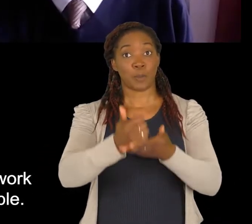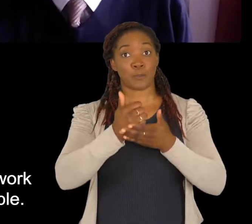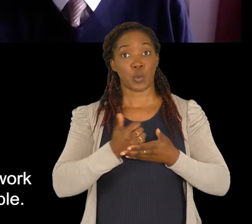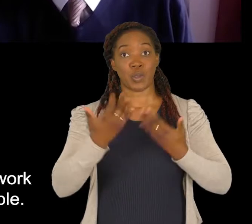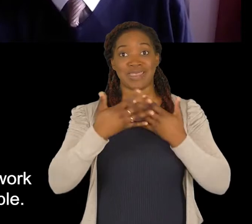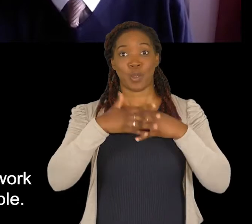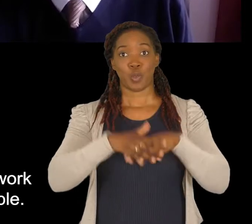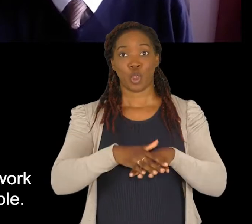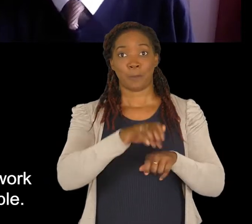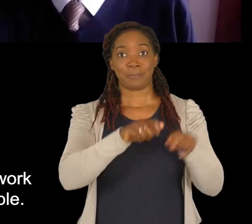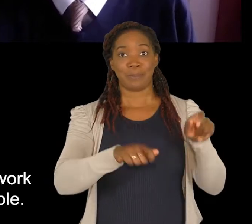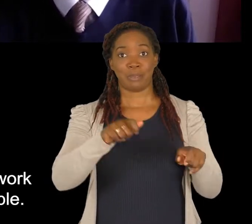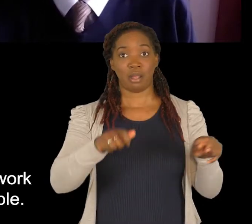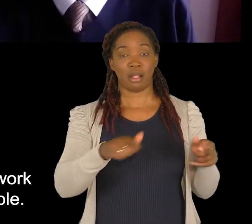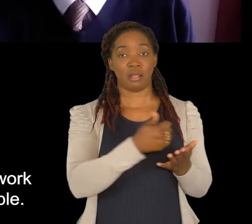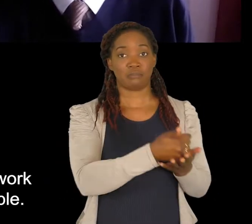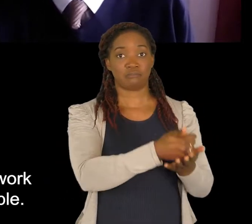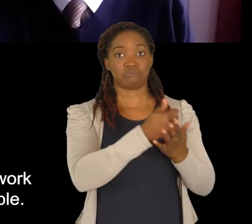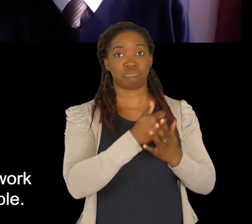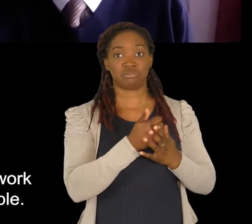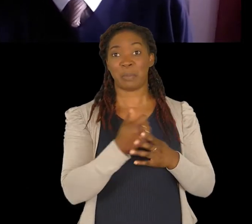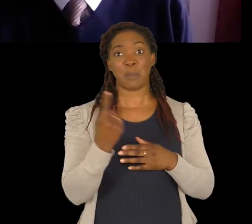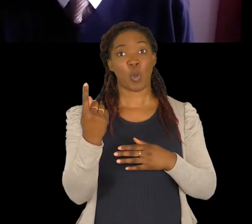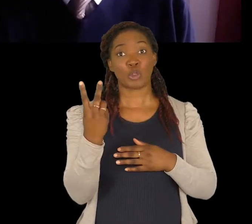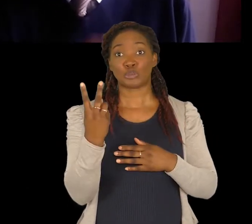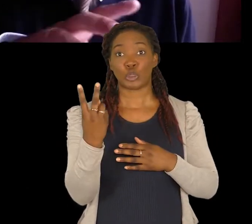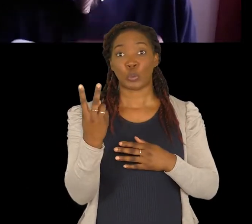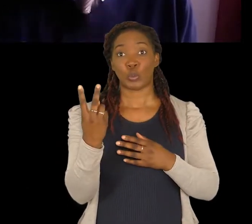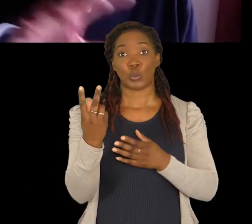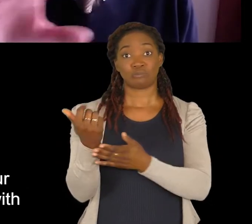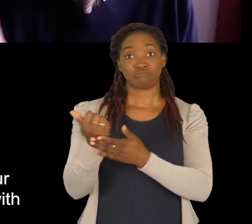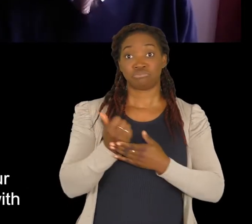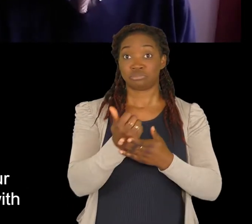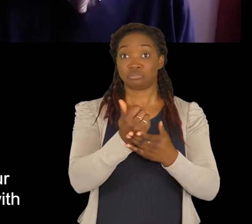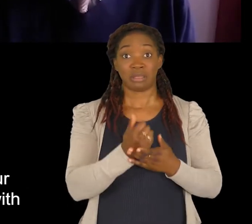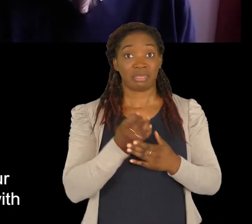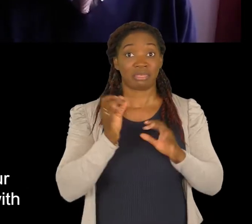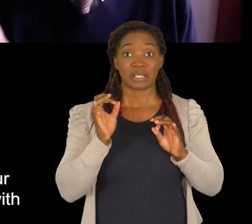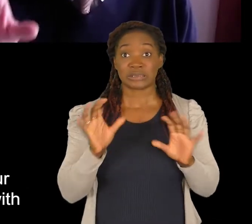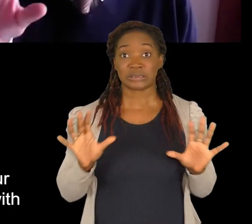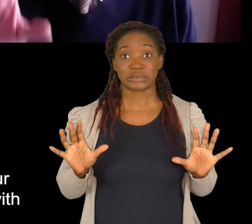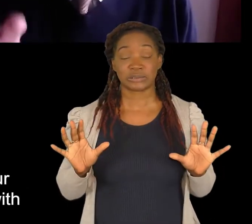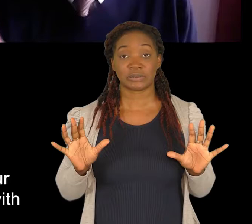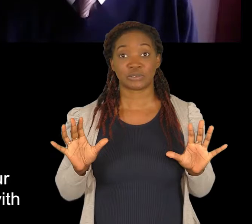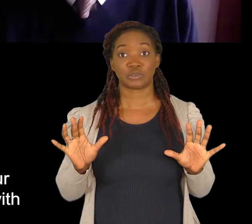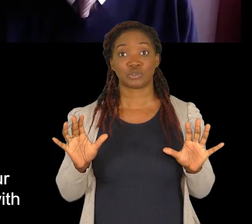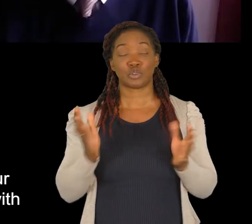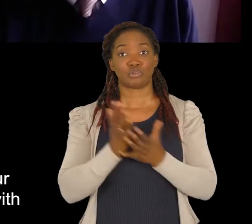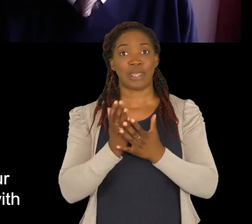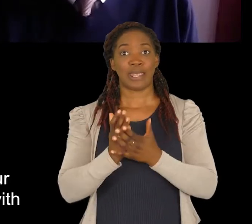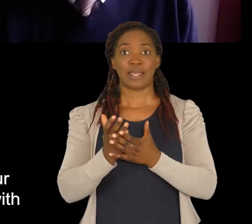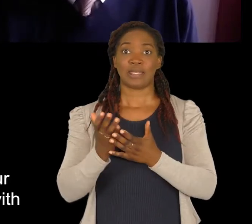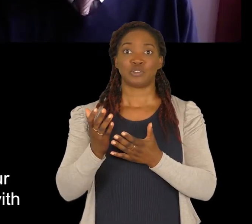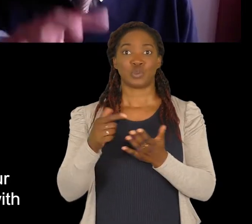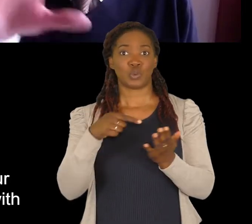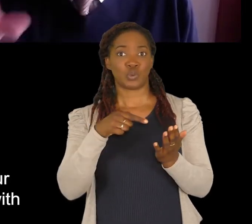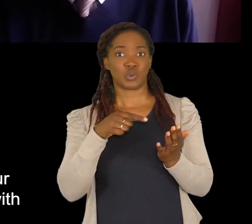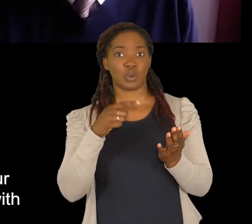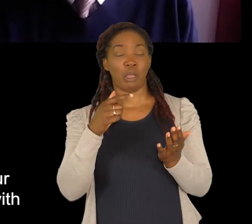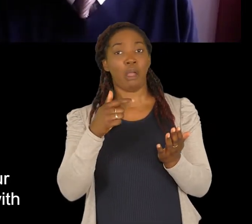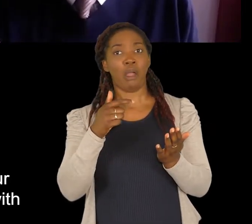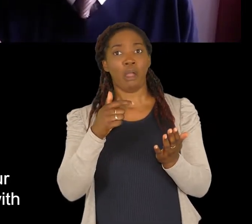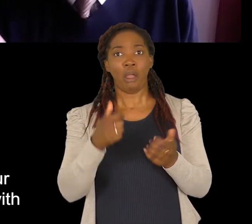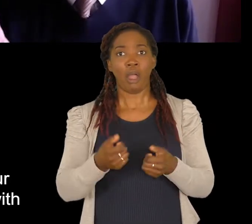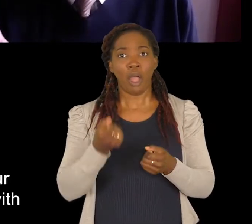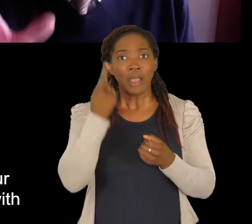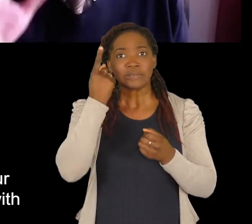of people that were around me, even one or two people, right? Just get one or two people to validate your idea, to